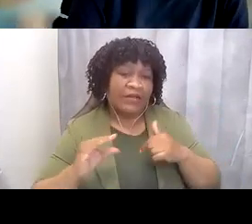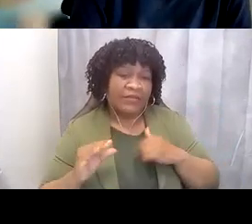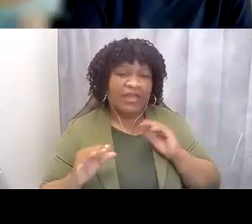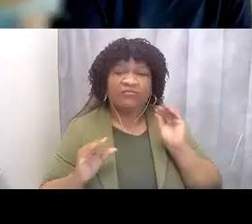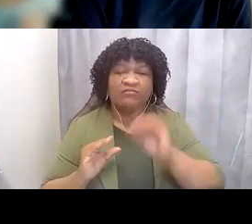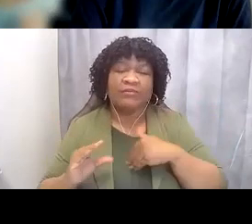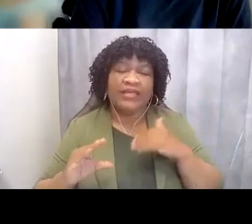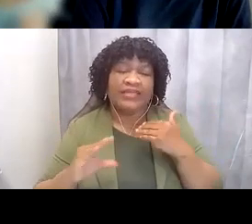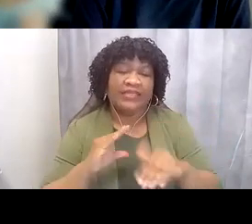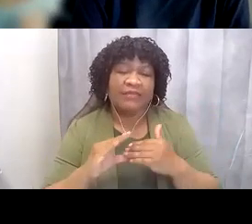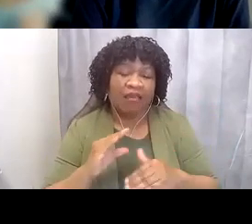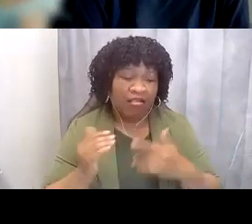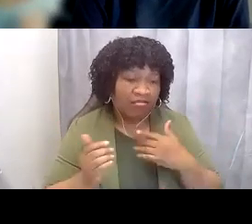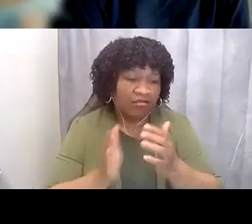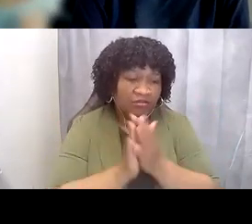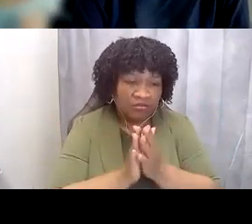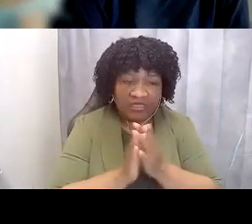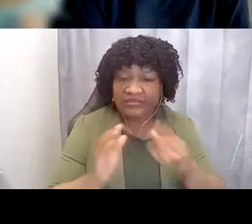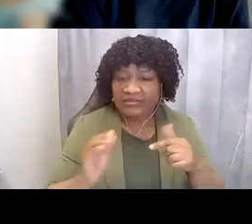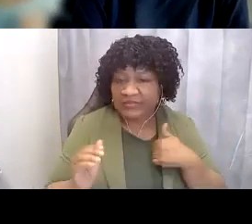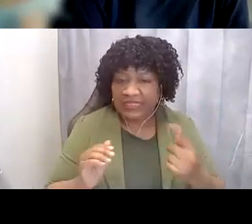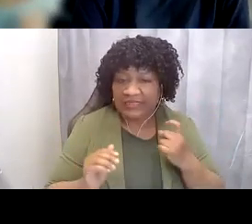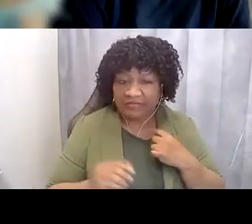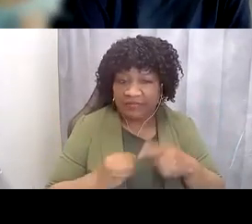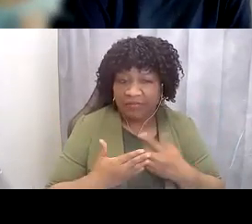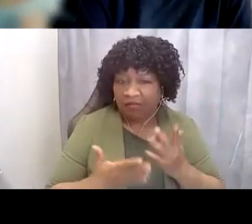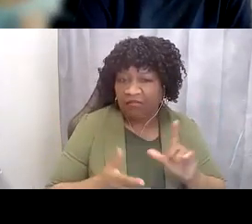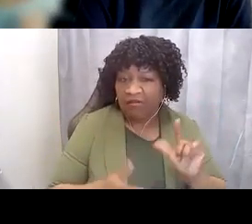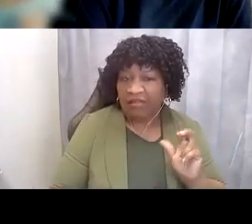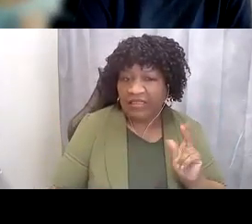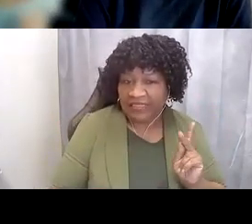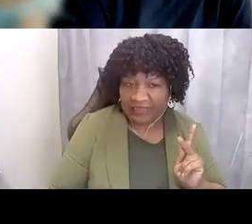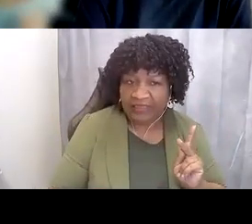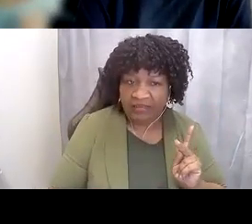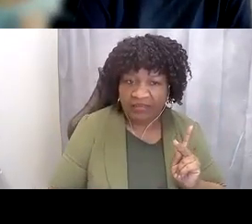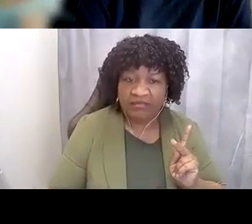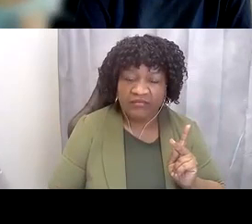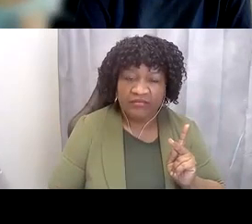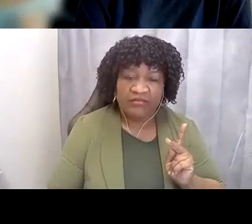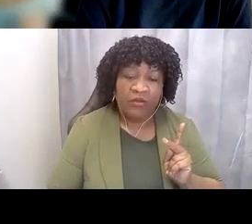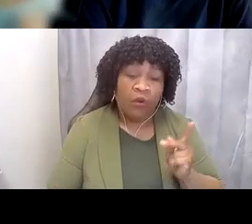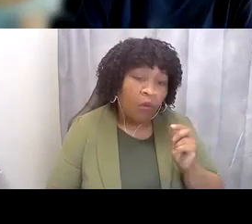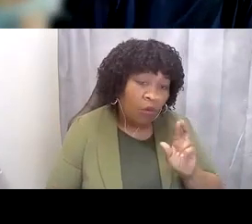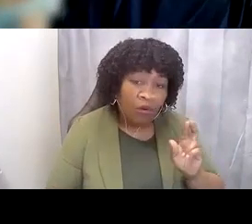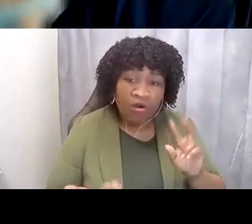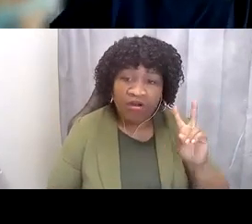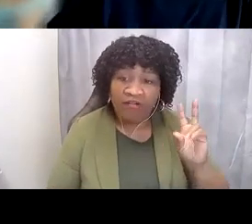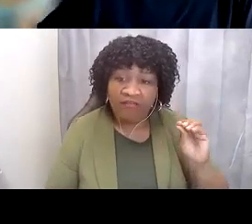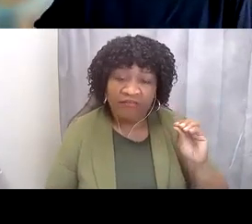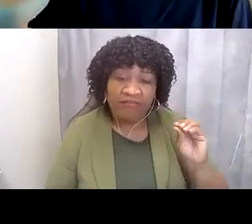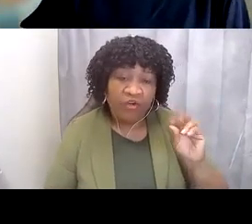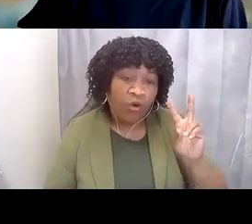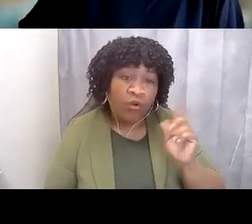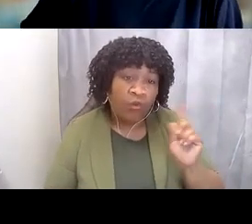here. You can request a link and for a vaccine event to